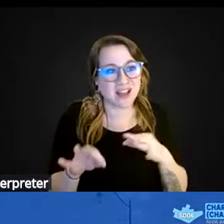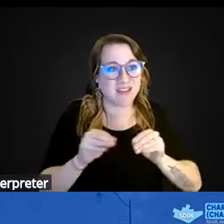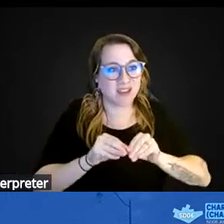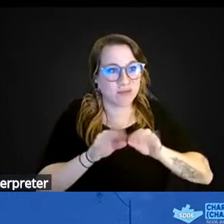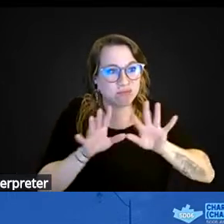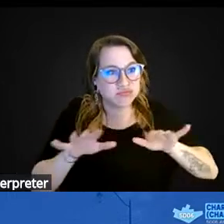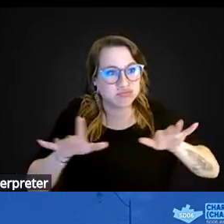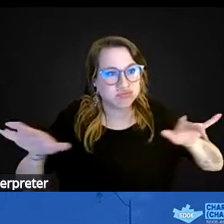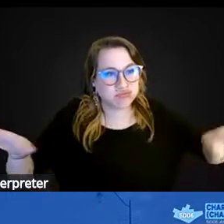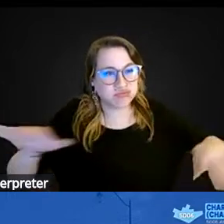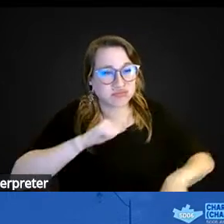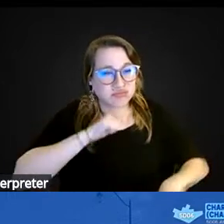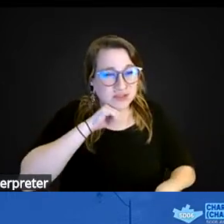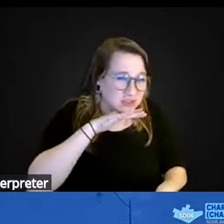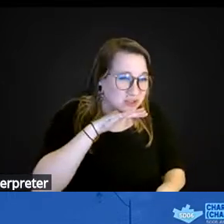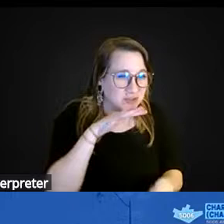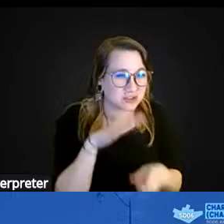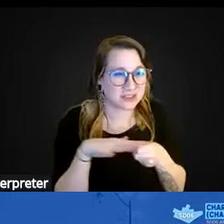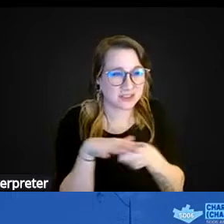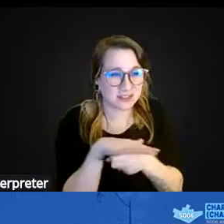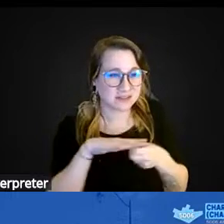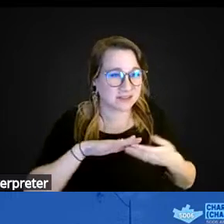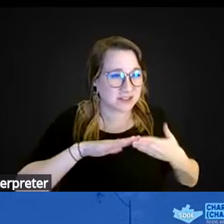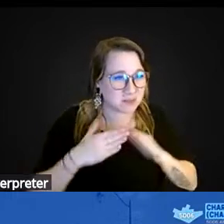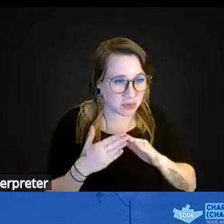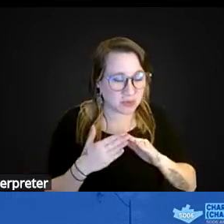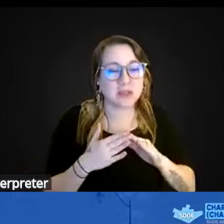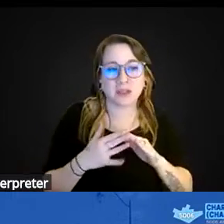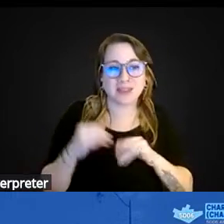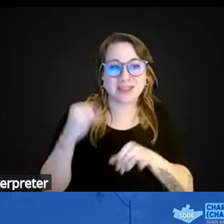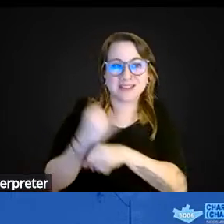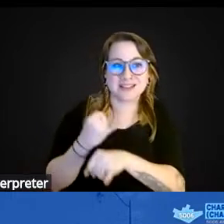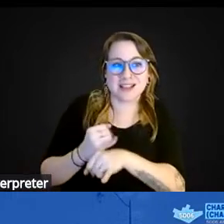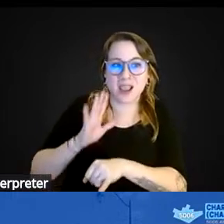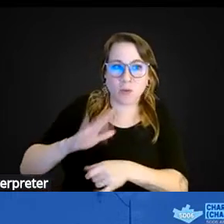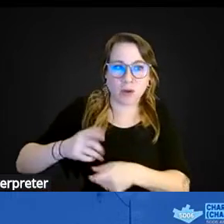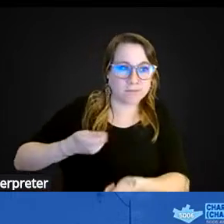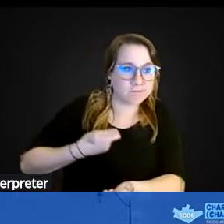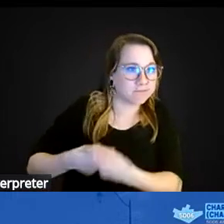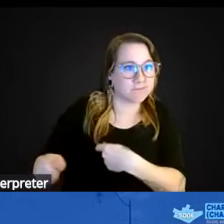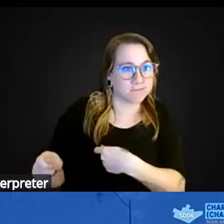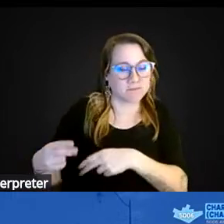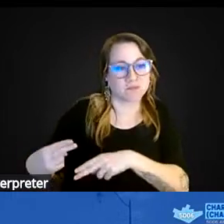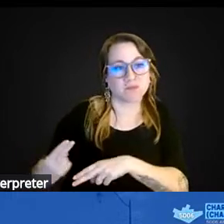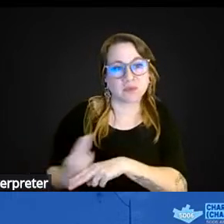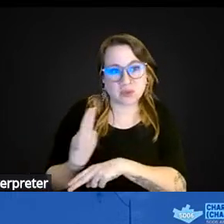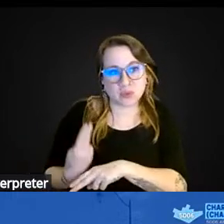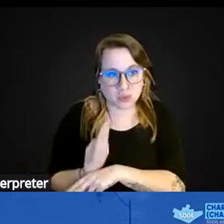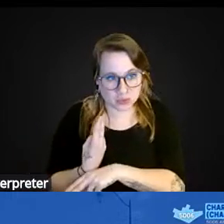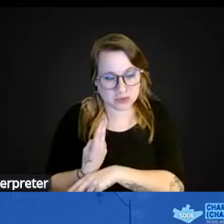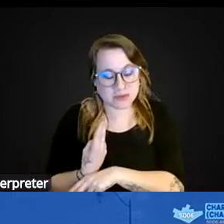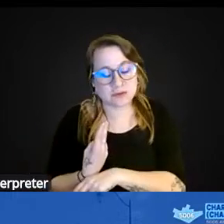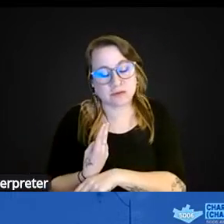the community, this site will be used as a,